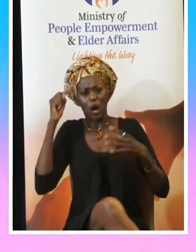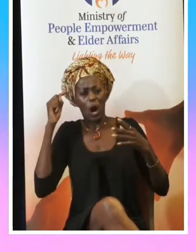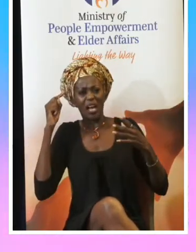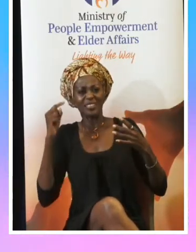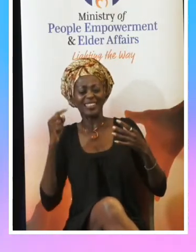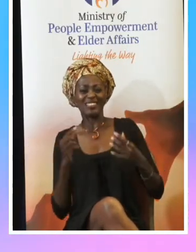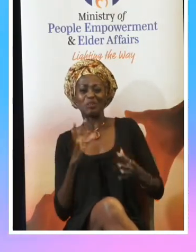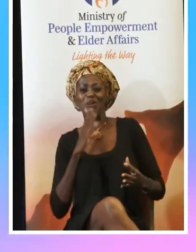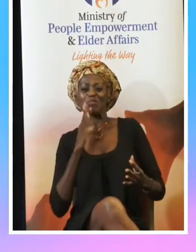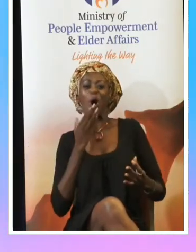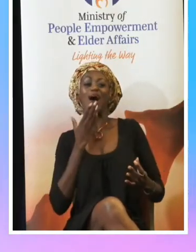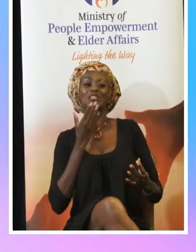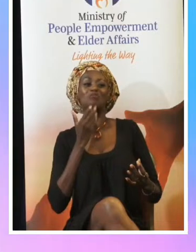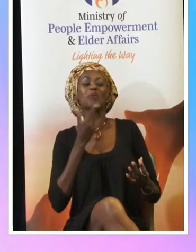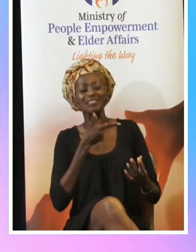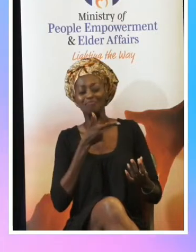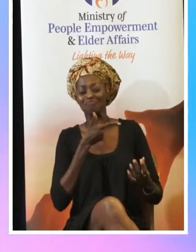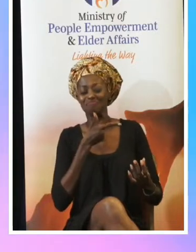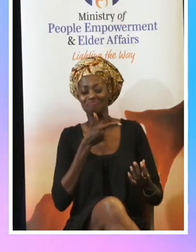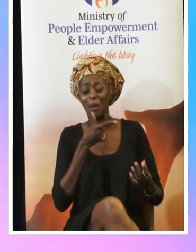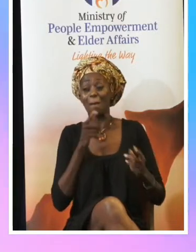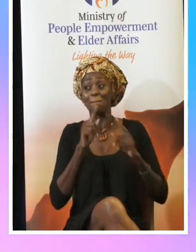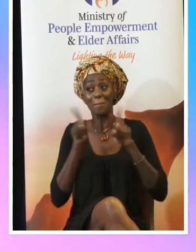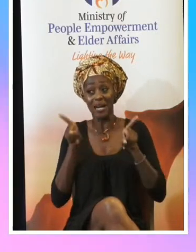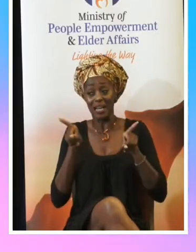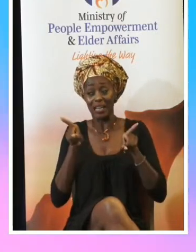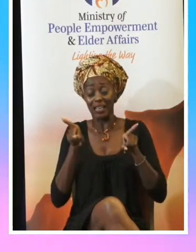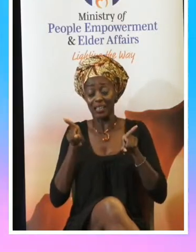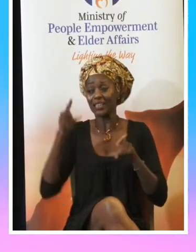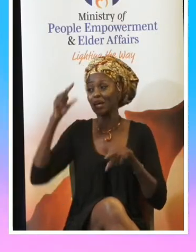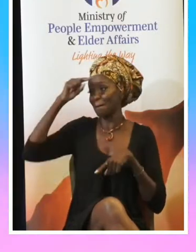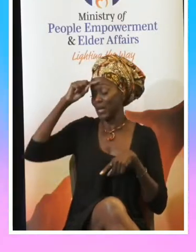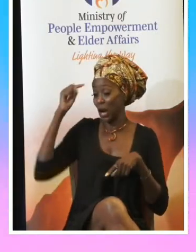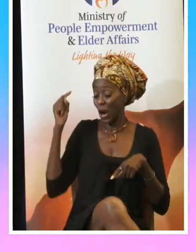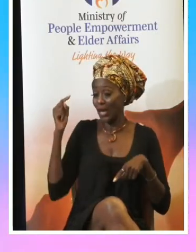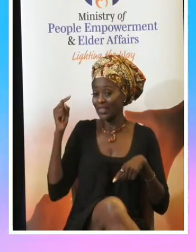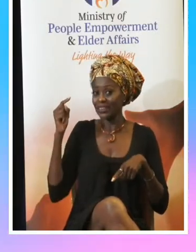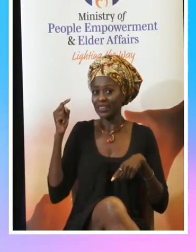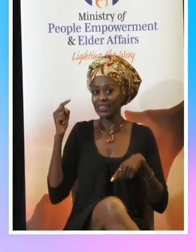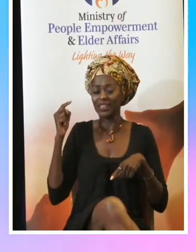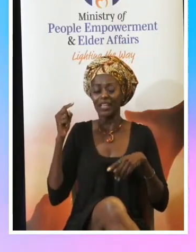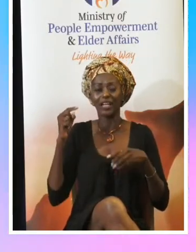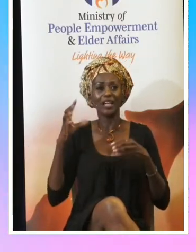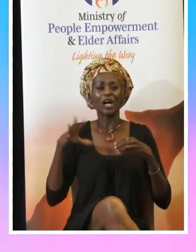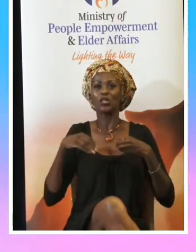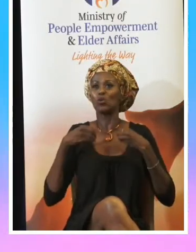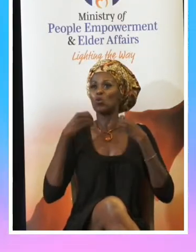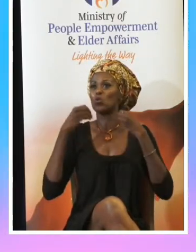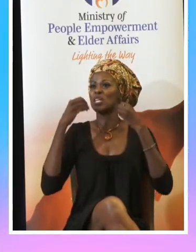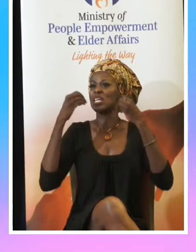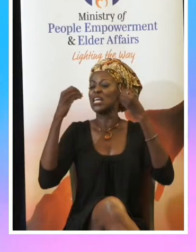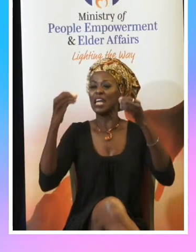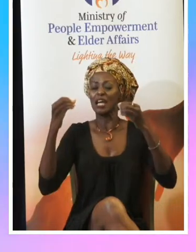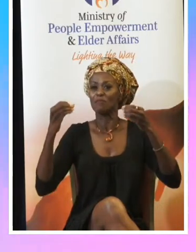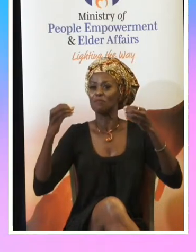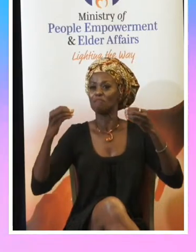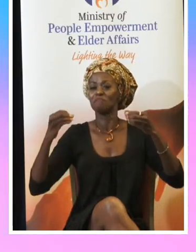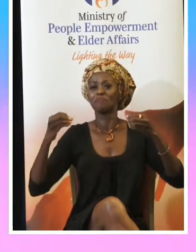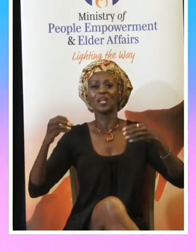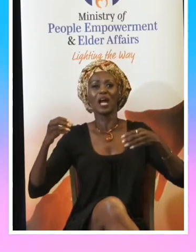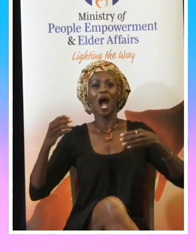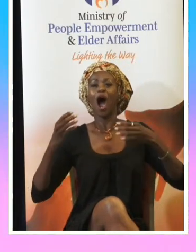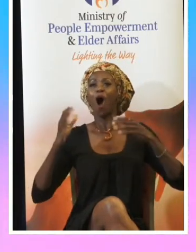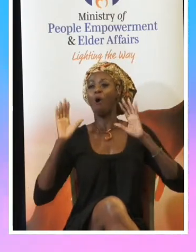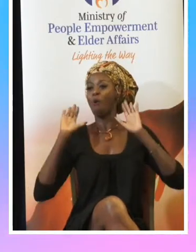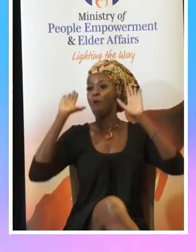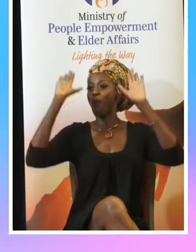sweet mouth. I love people. But because you delivered an excellent representation of what